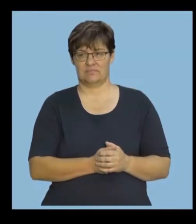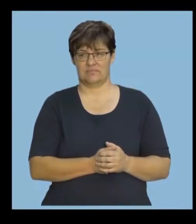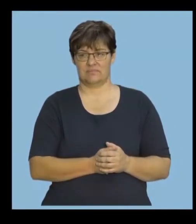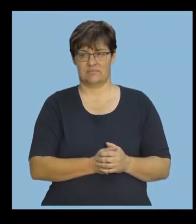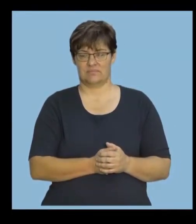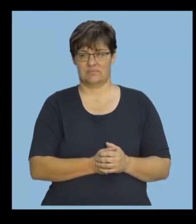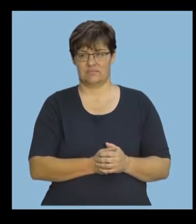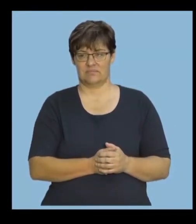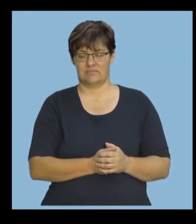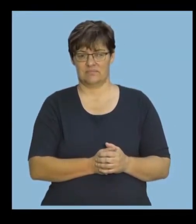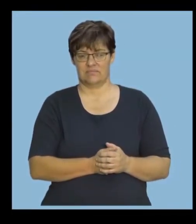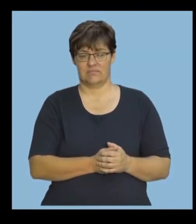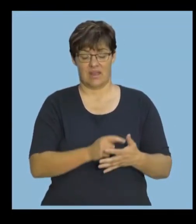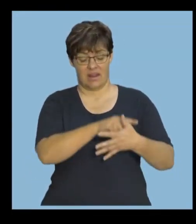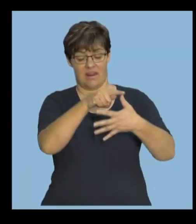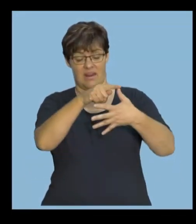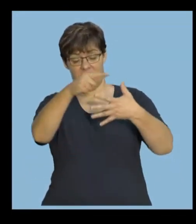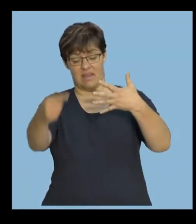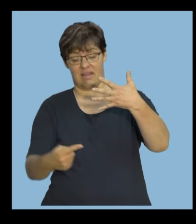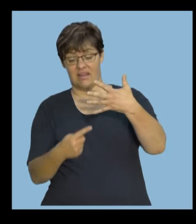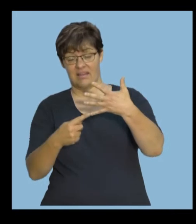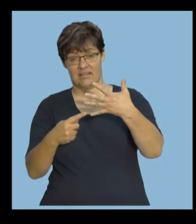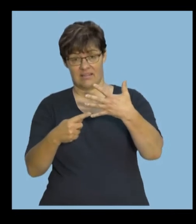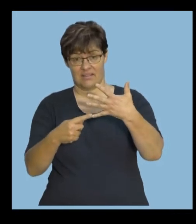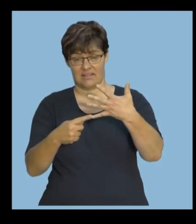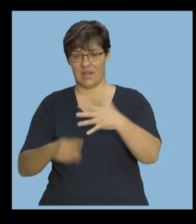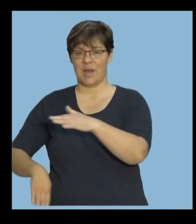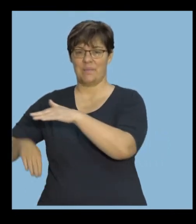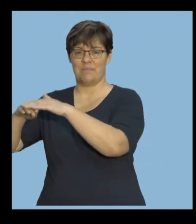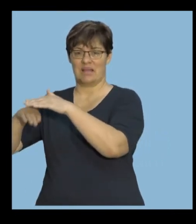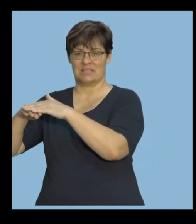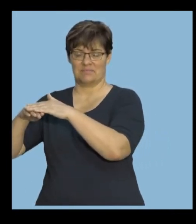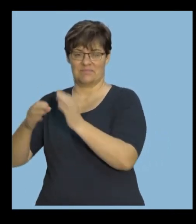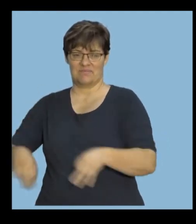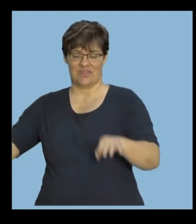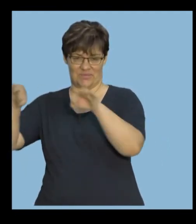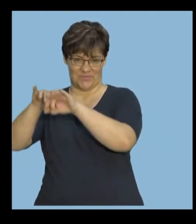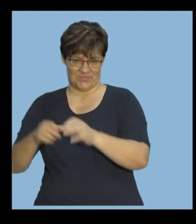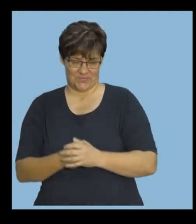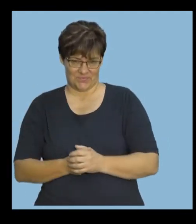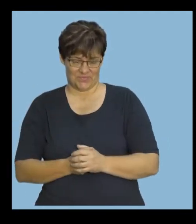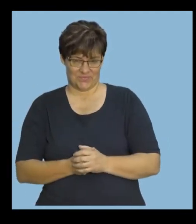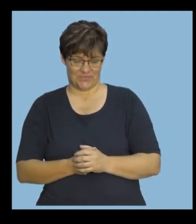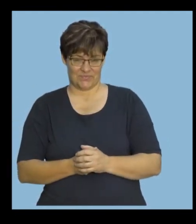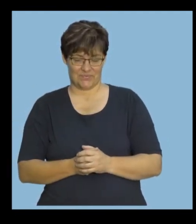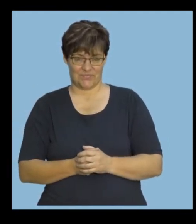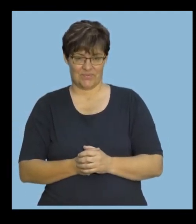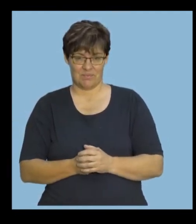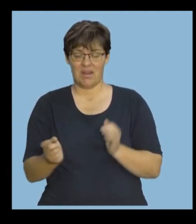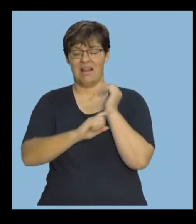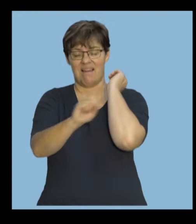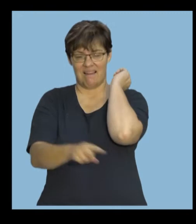last 5-number summary is called the maximum value, and this is the